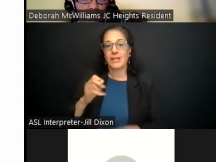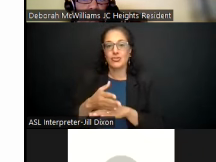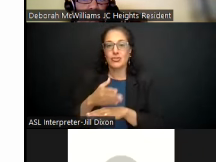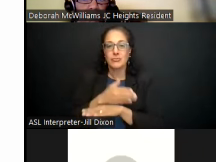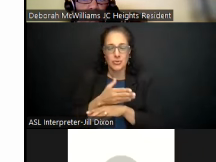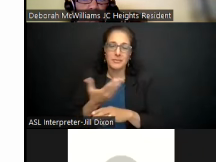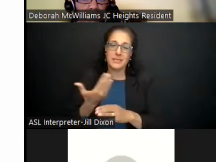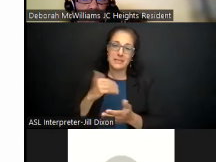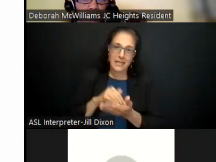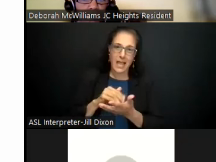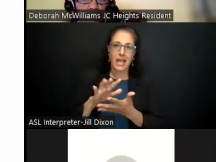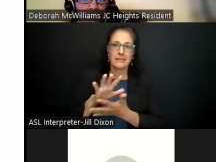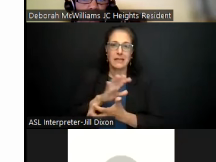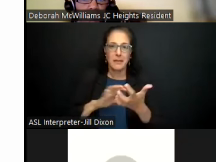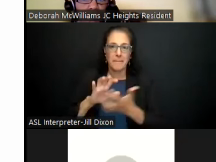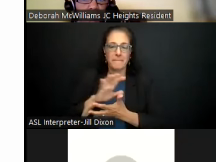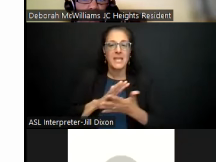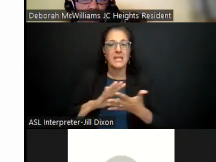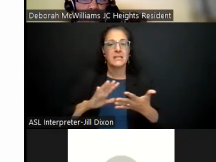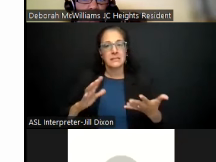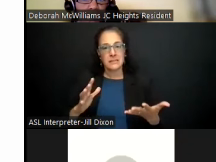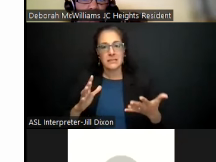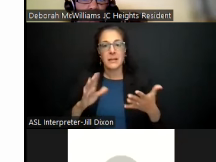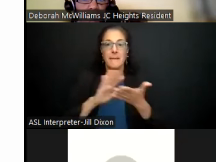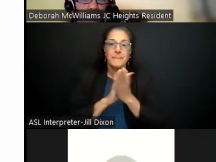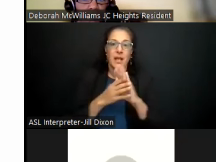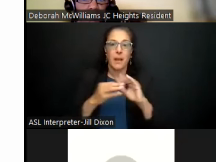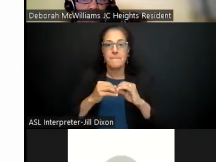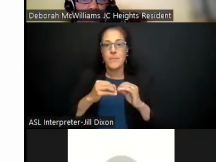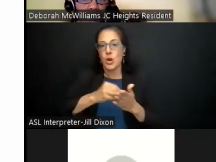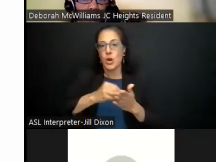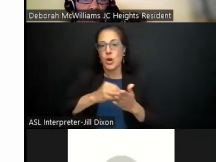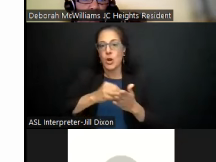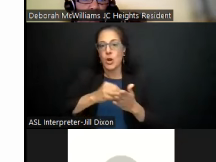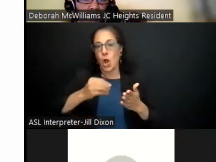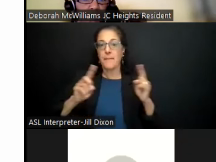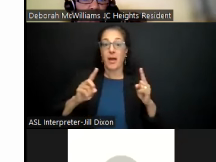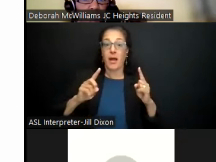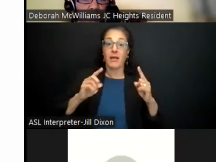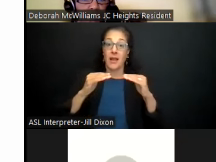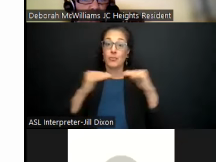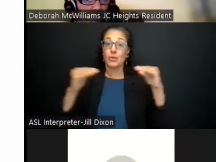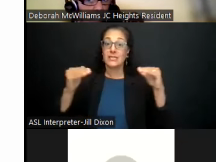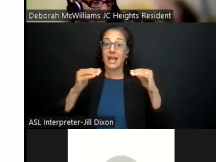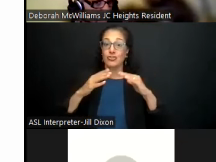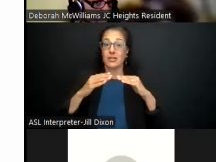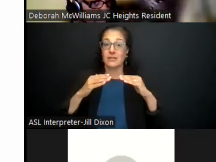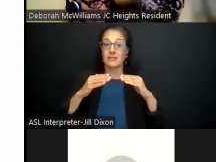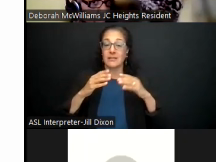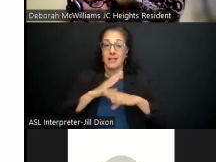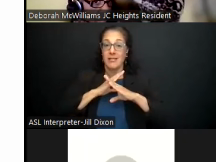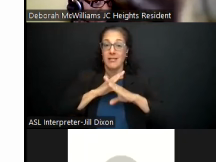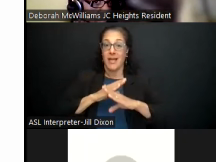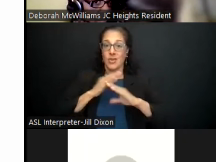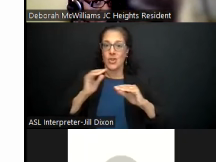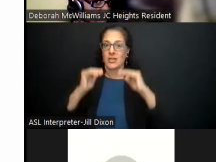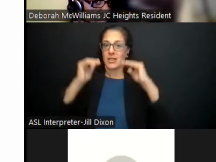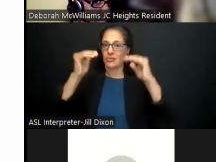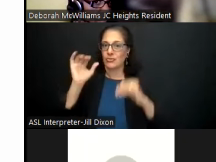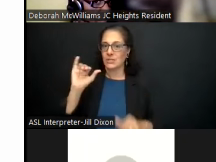bag. They get a little bit more costly, but the level of protection goes up. So